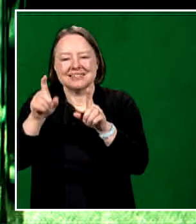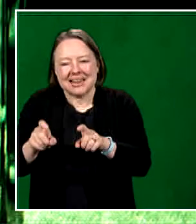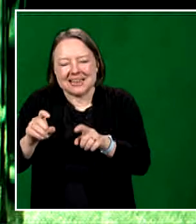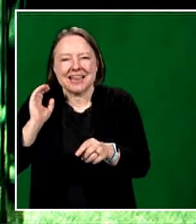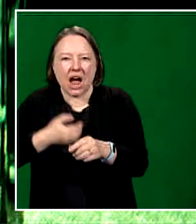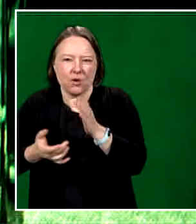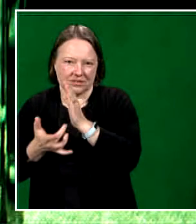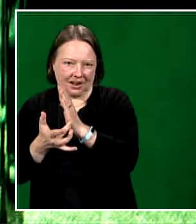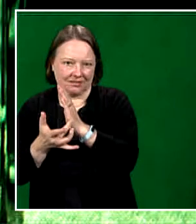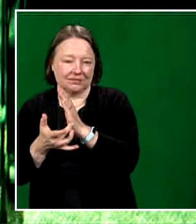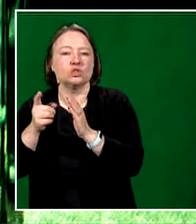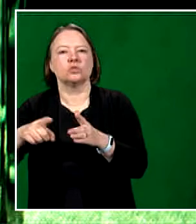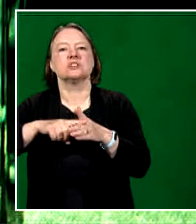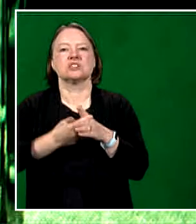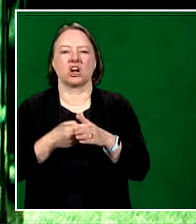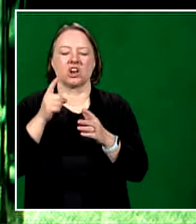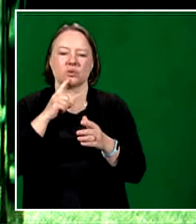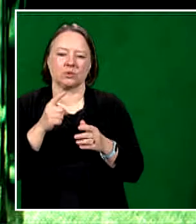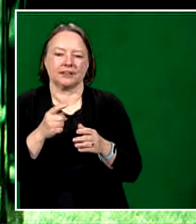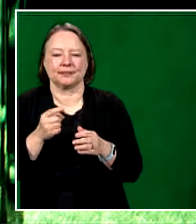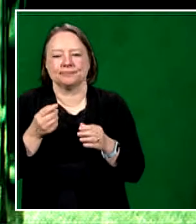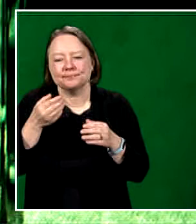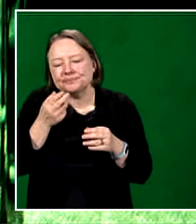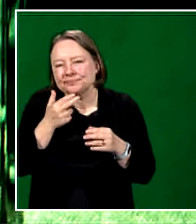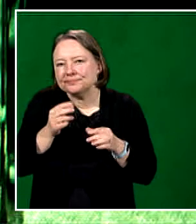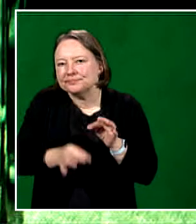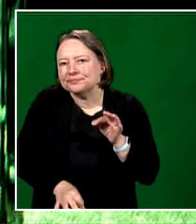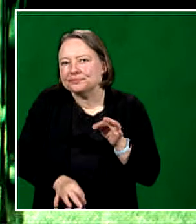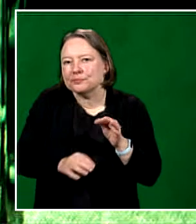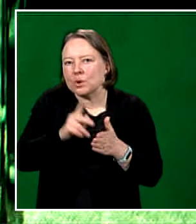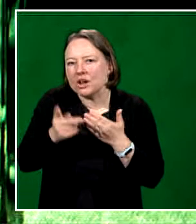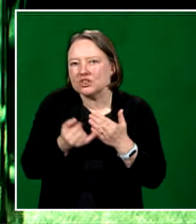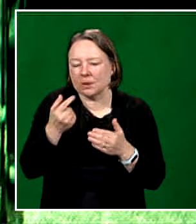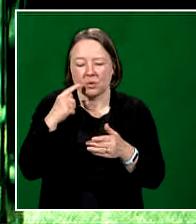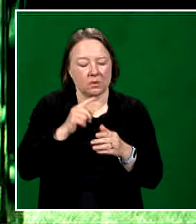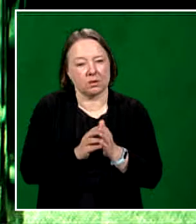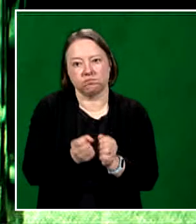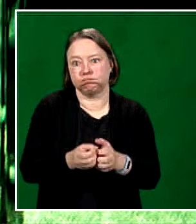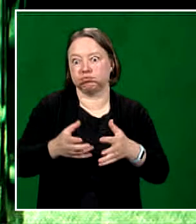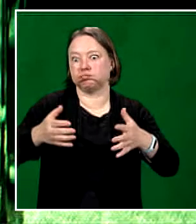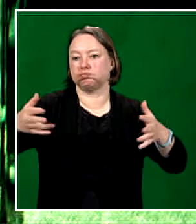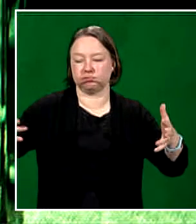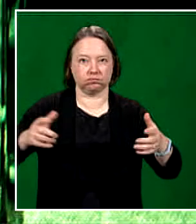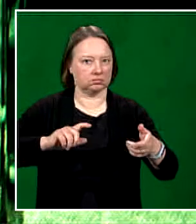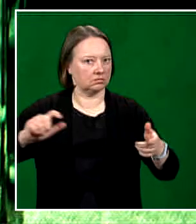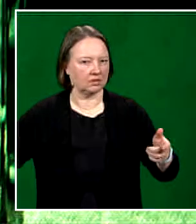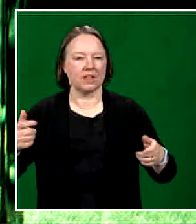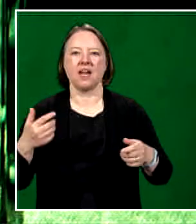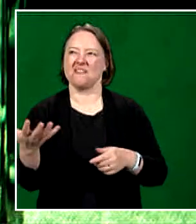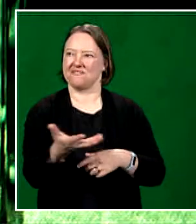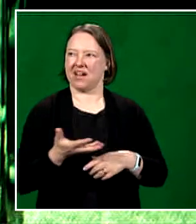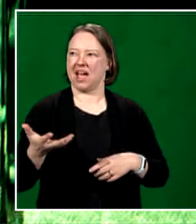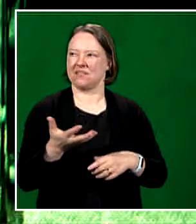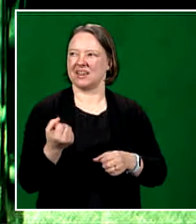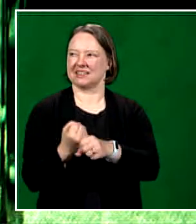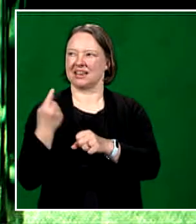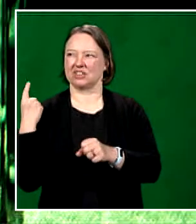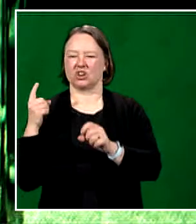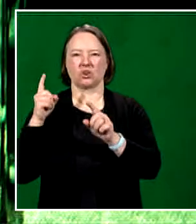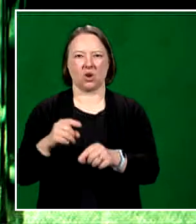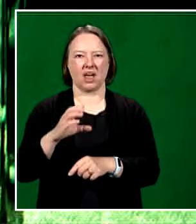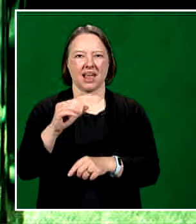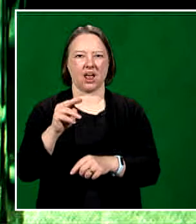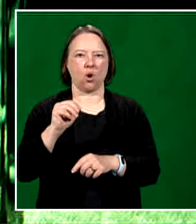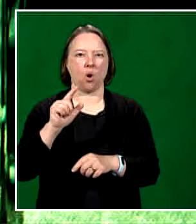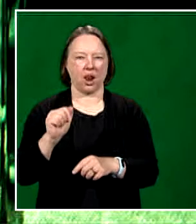yOIL started out as a modest research project, but has grown into something else entirely. The five of us spent the last year attending canola trade